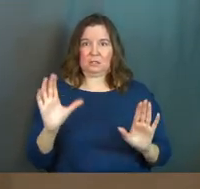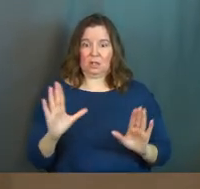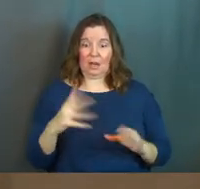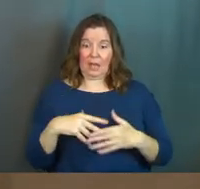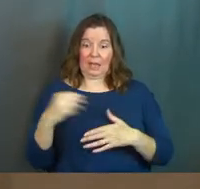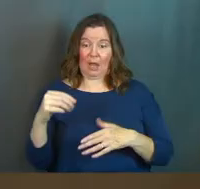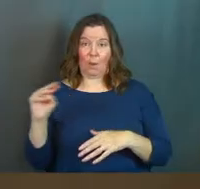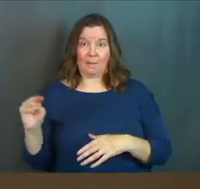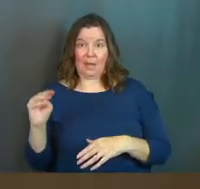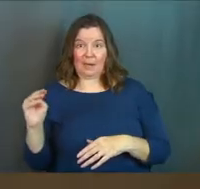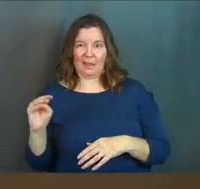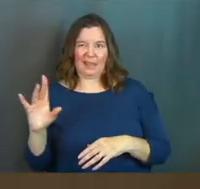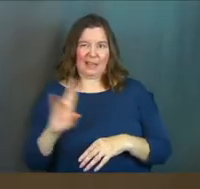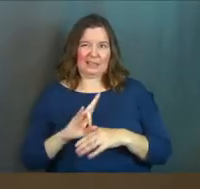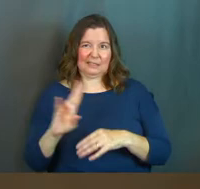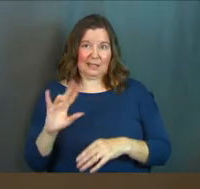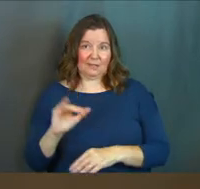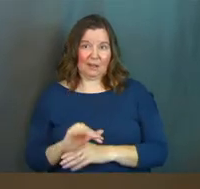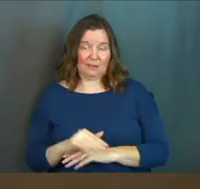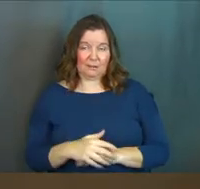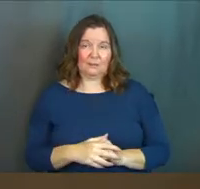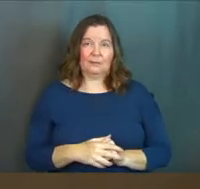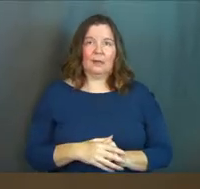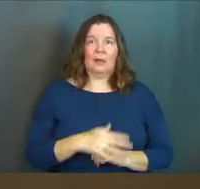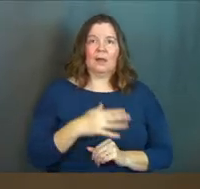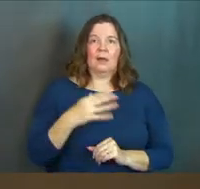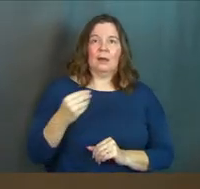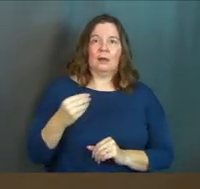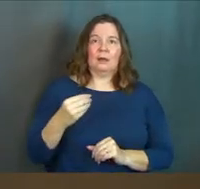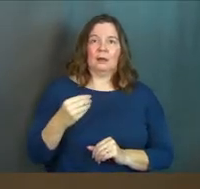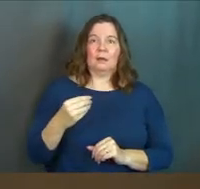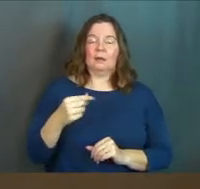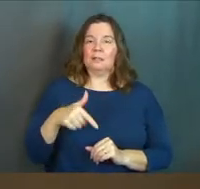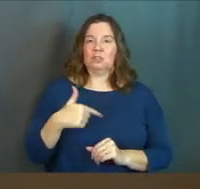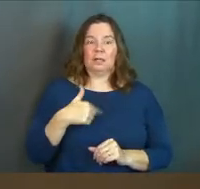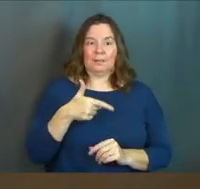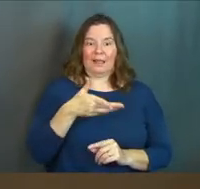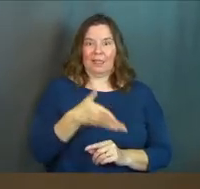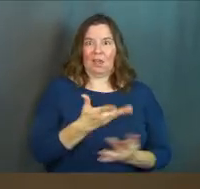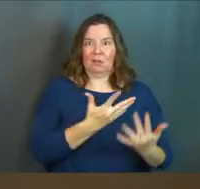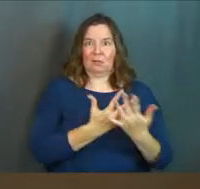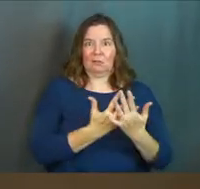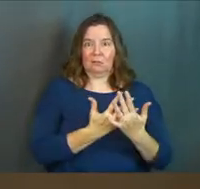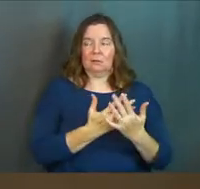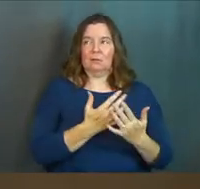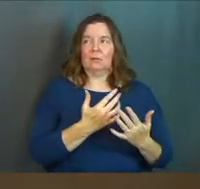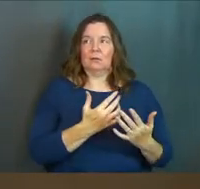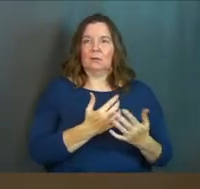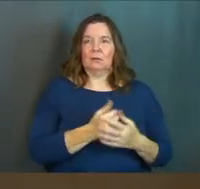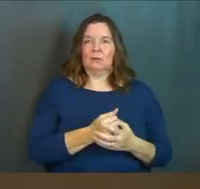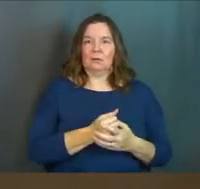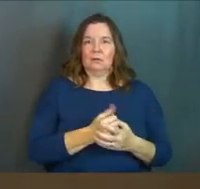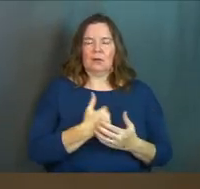Sunday. I got out Monday, like 7 p.m. And just being in there,